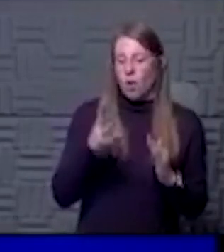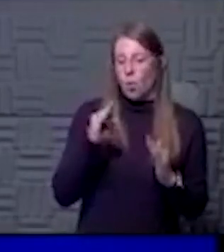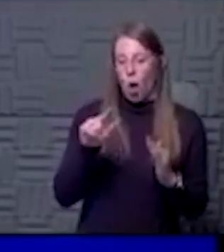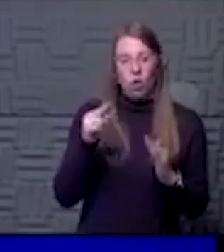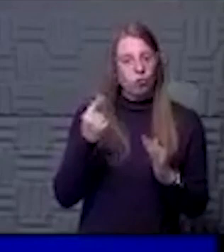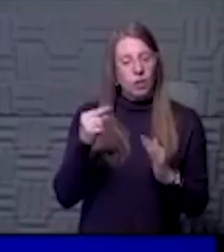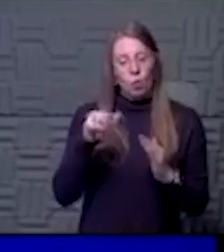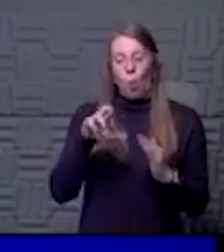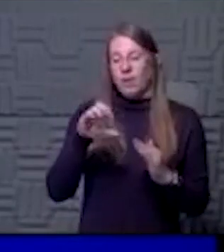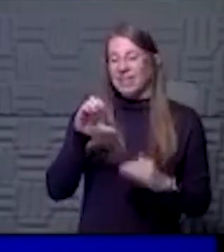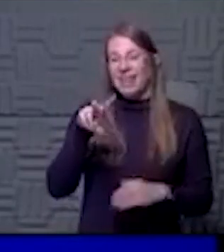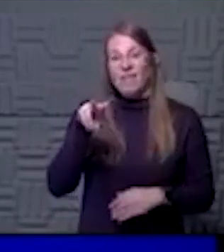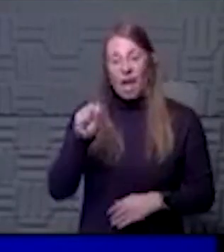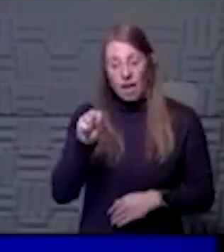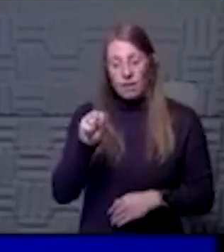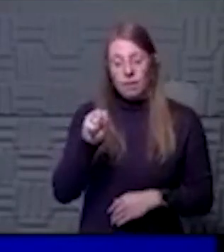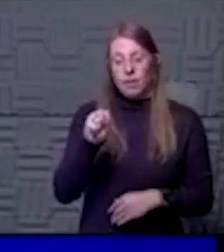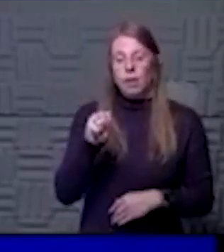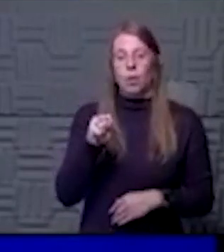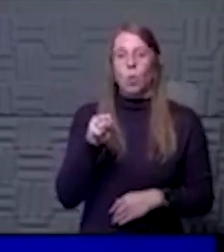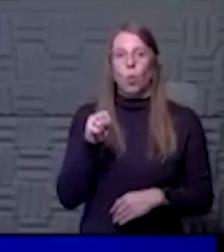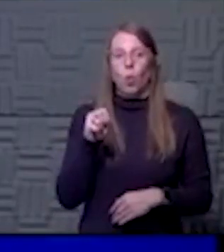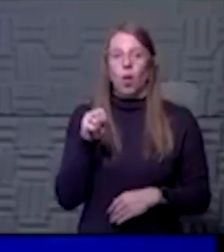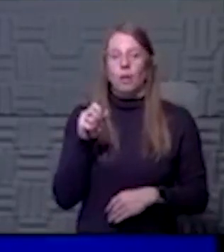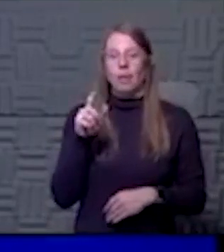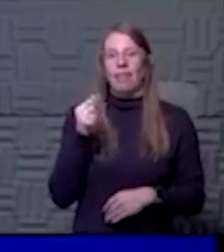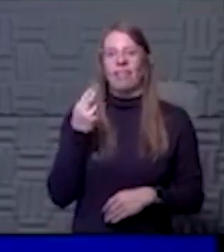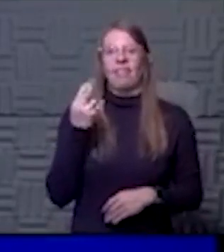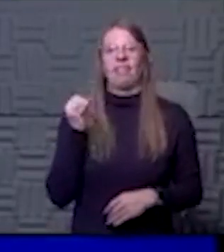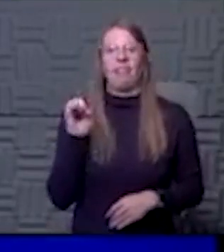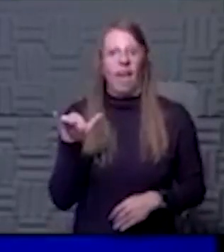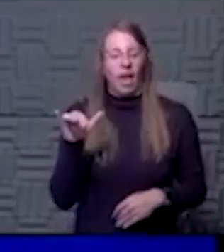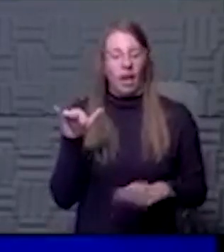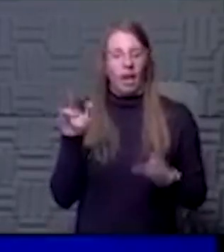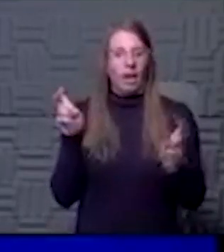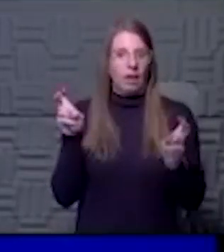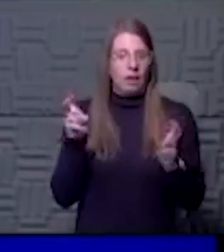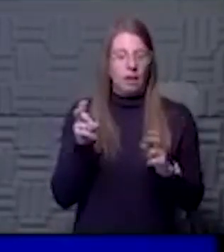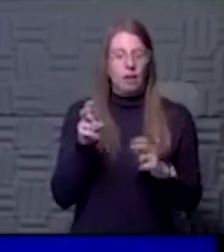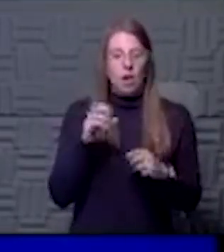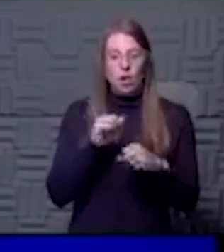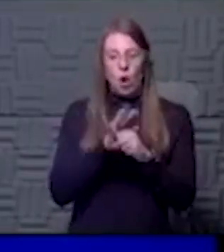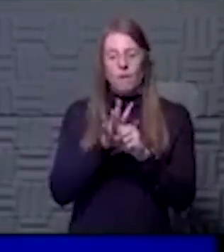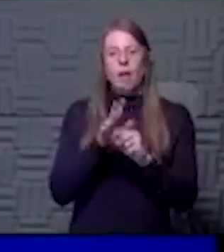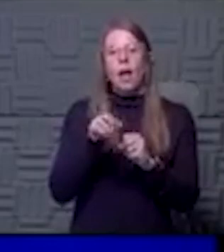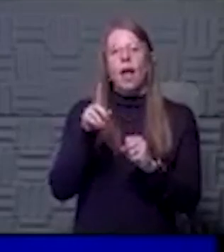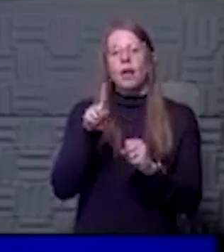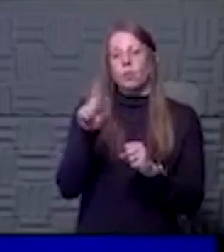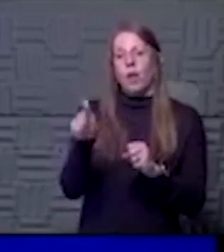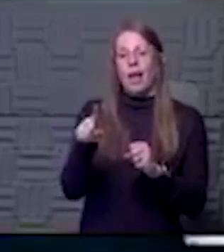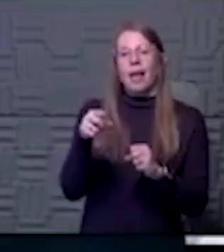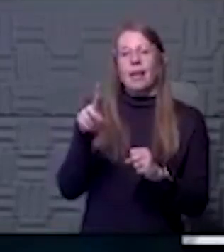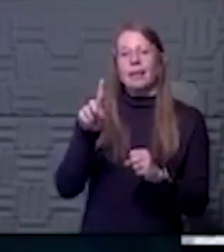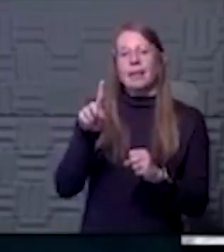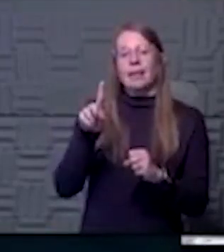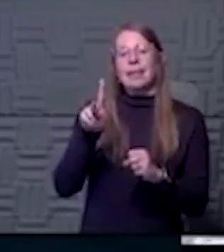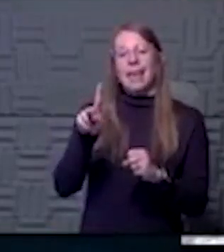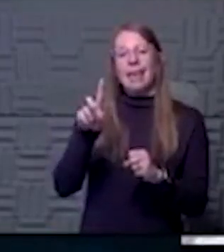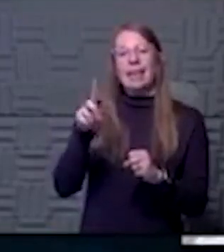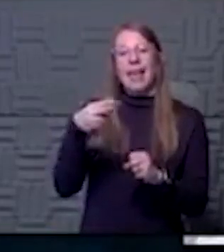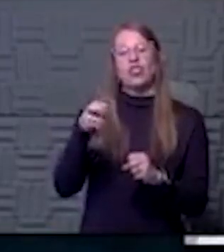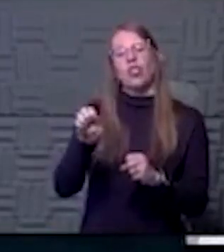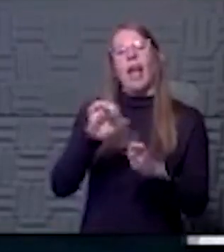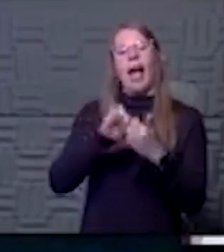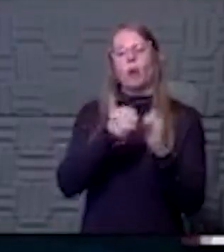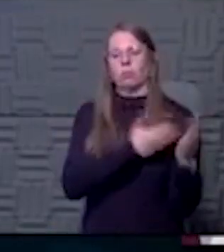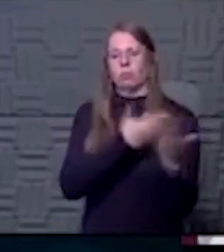Will they extend, I guess, being this COVID? Well, I think the question is, how will KDHE get to smaller communities? Yeah.